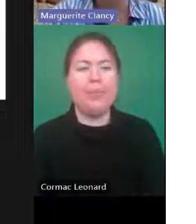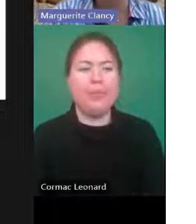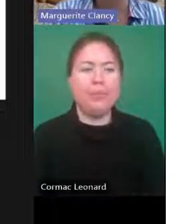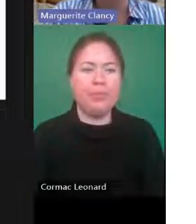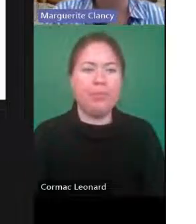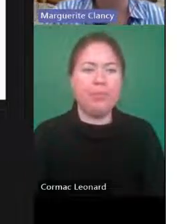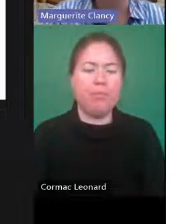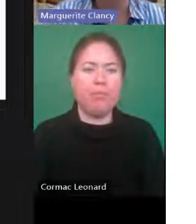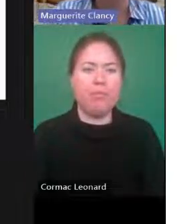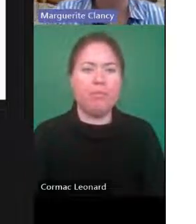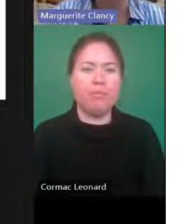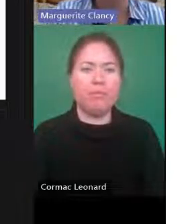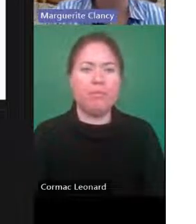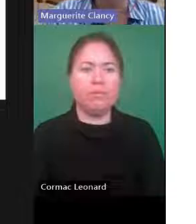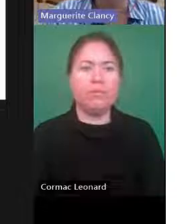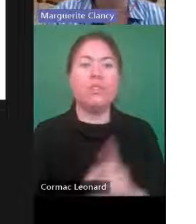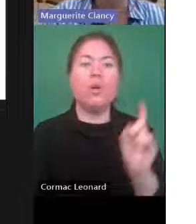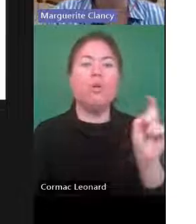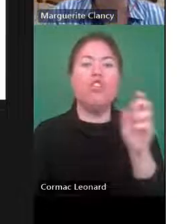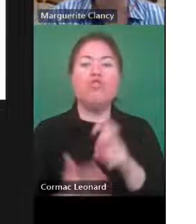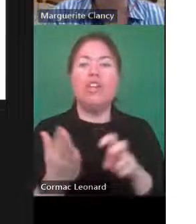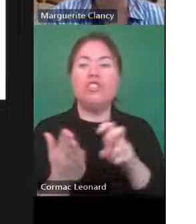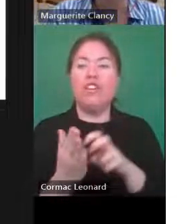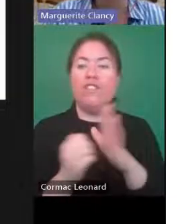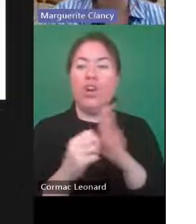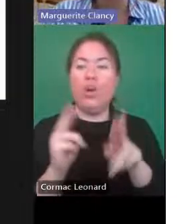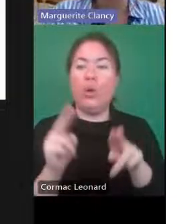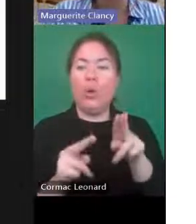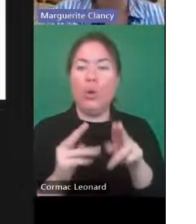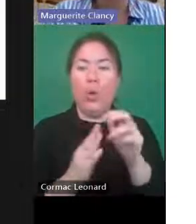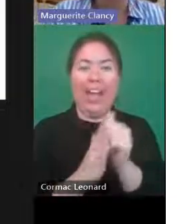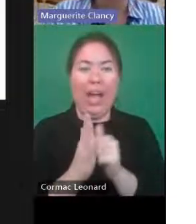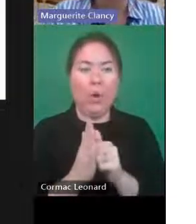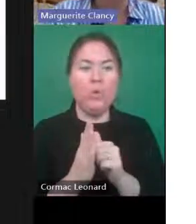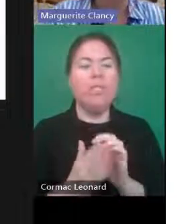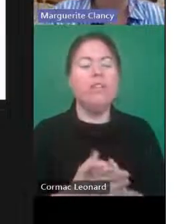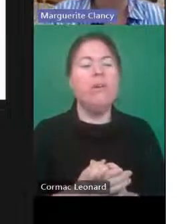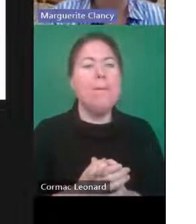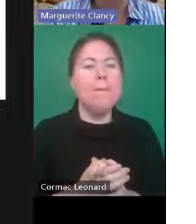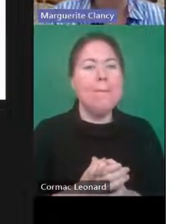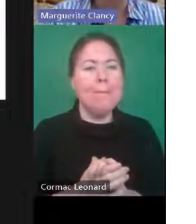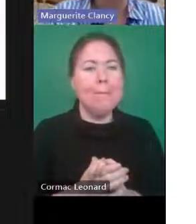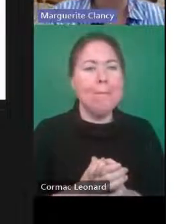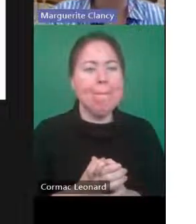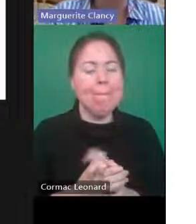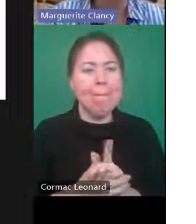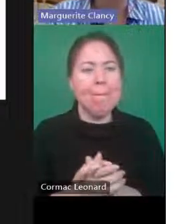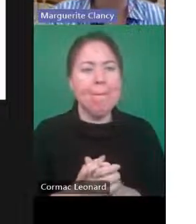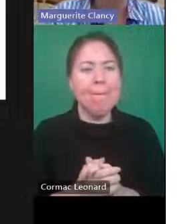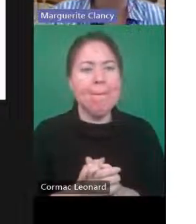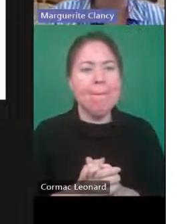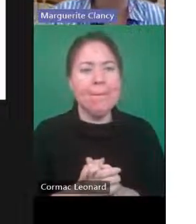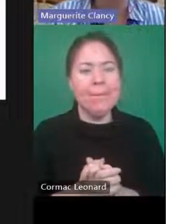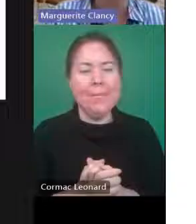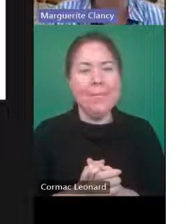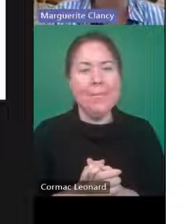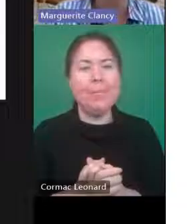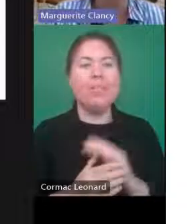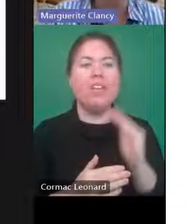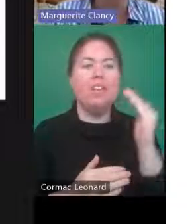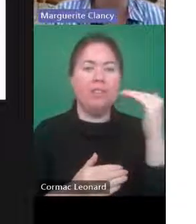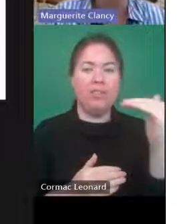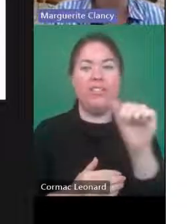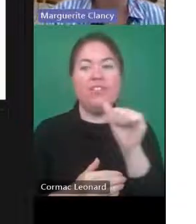you're registered for a new user. From that, you'll be asked to provide some specific information. So your